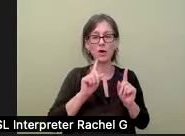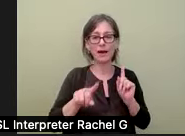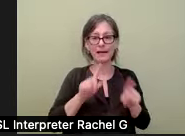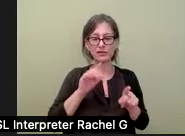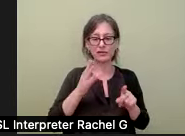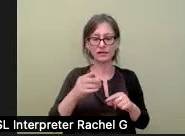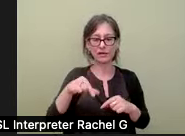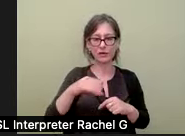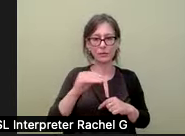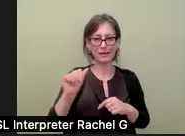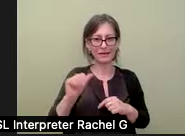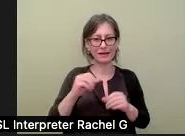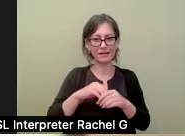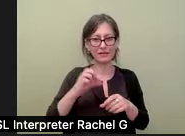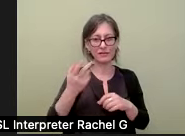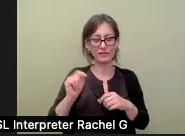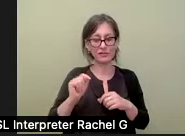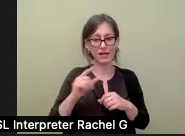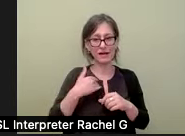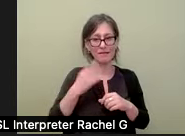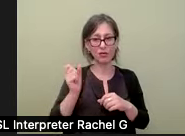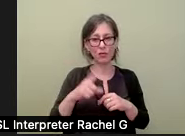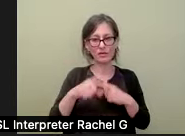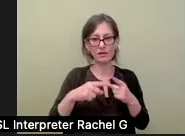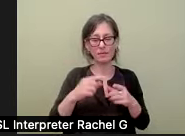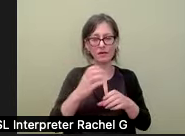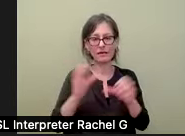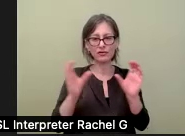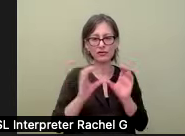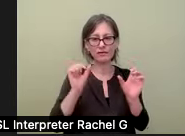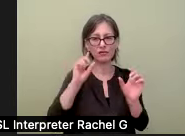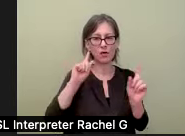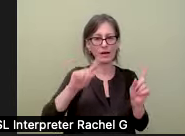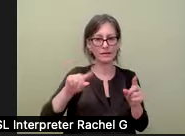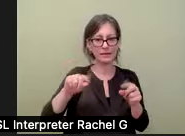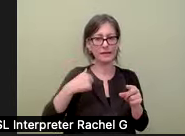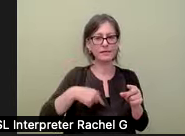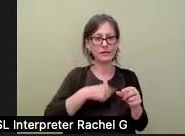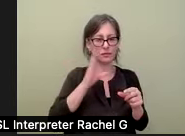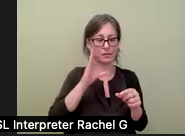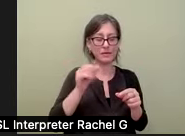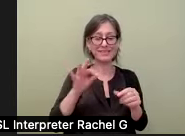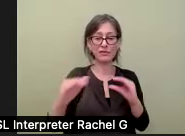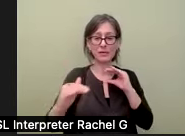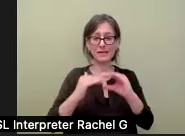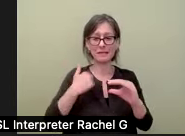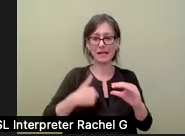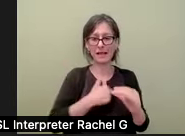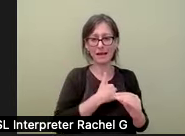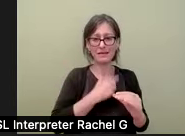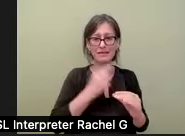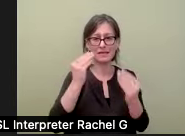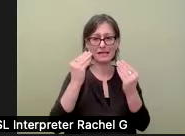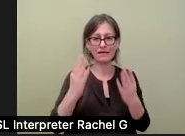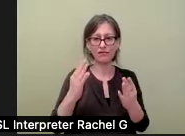chat. And there's a question about getting a certificate of attendance. We will, if you email us at